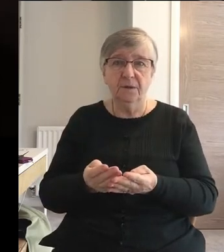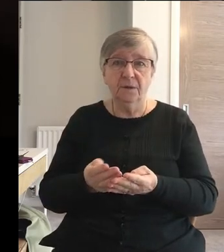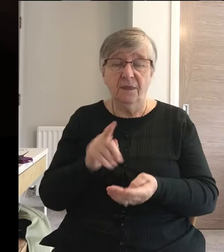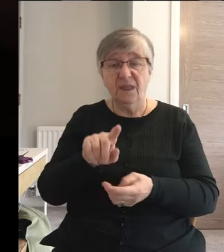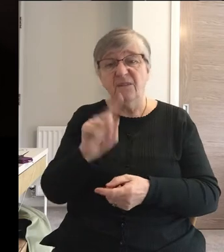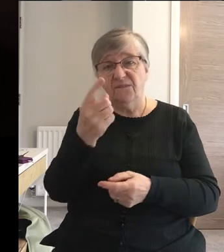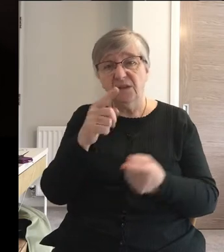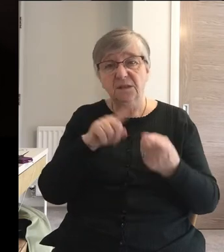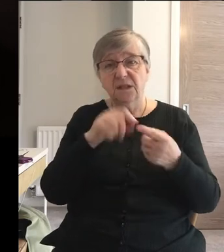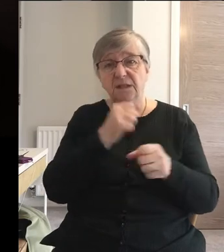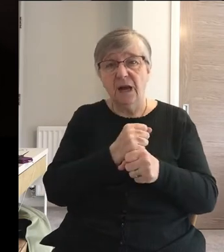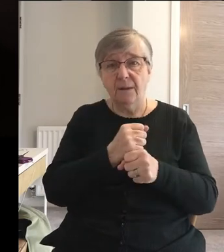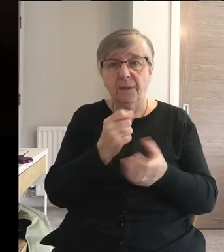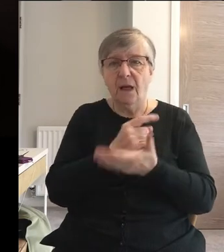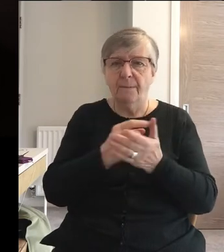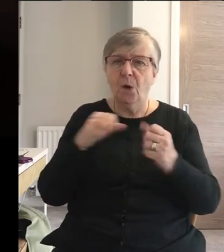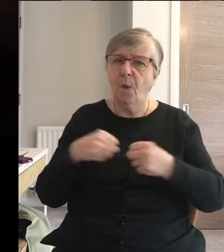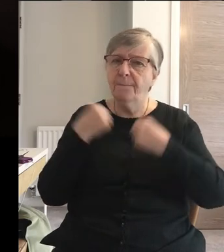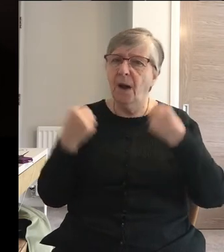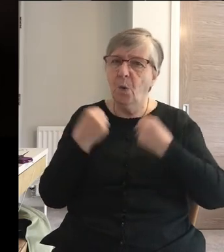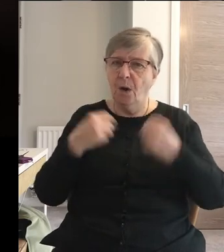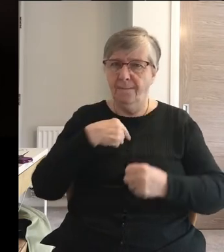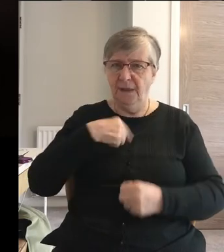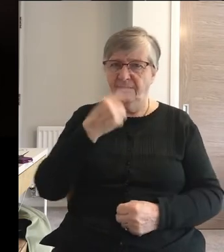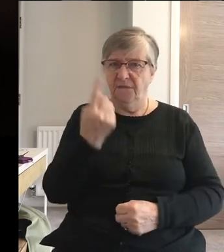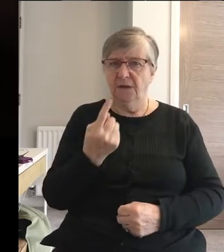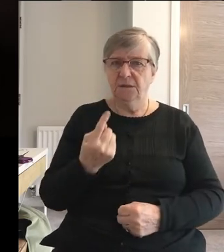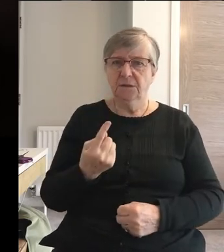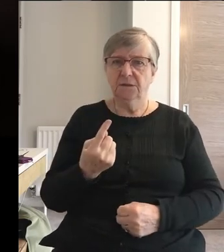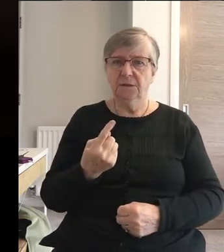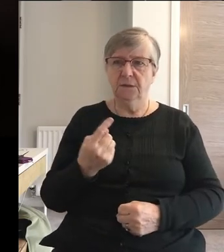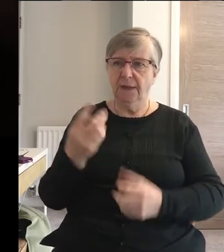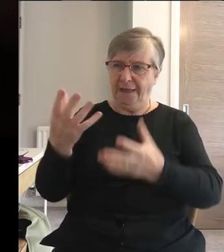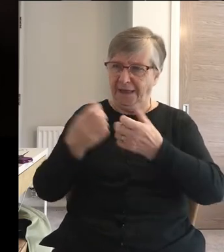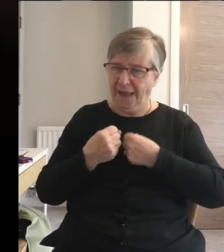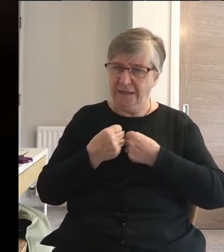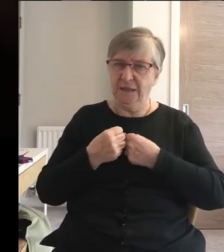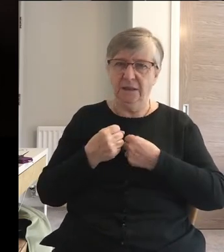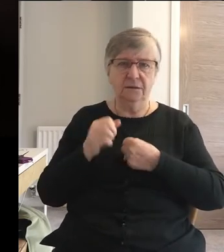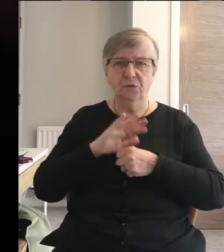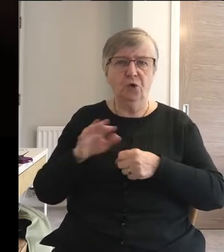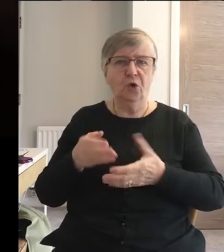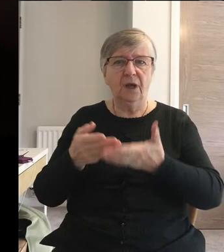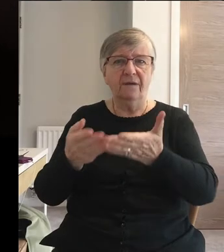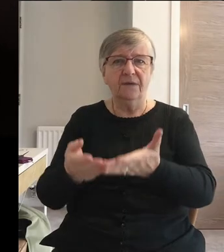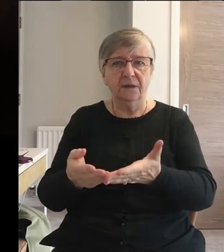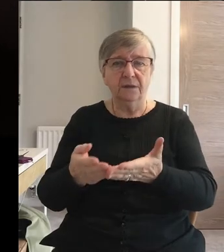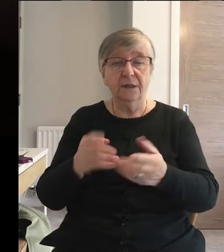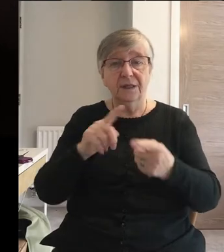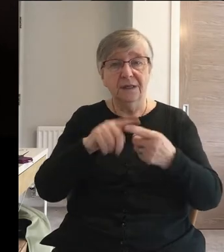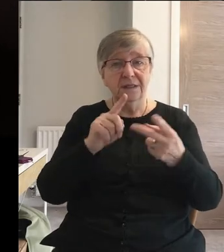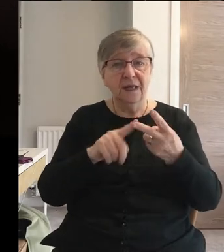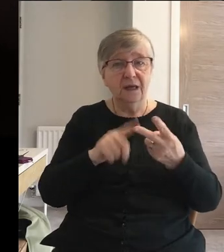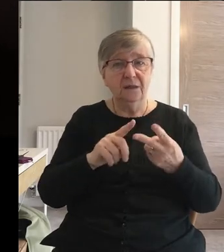Well, that's his first example about power, about me first, about getting rather than giving. The second one